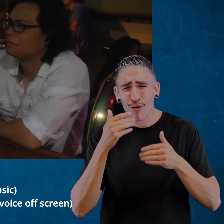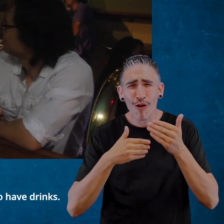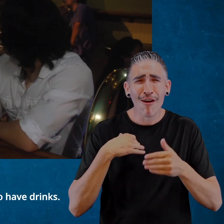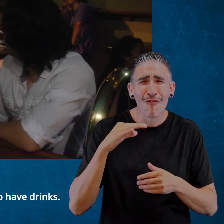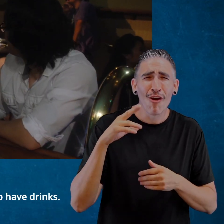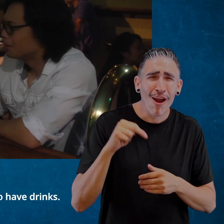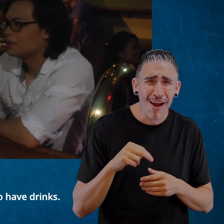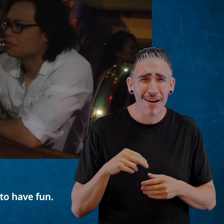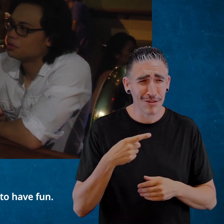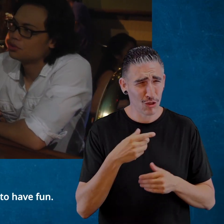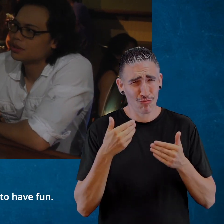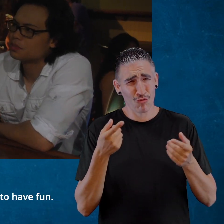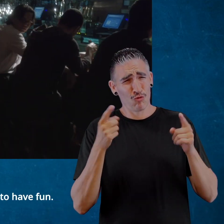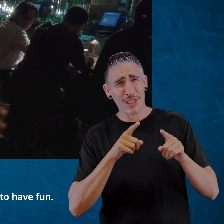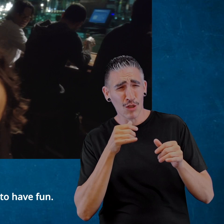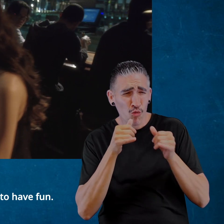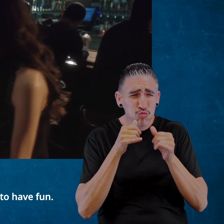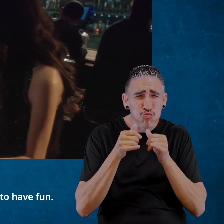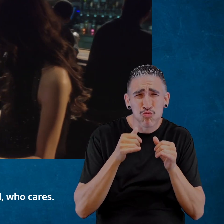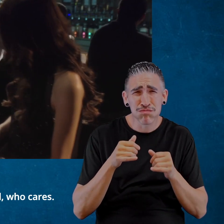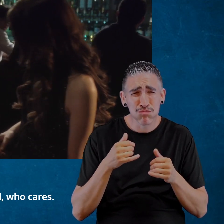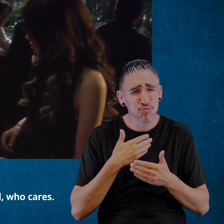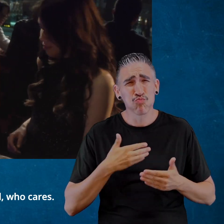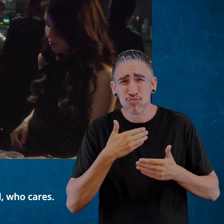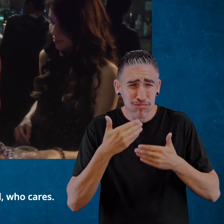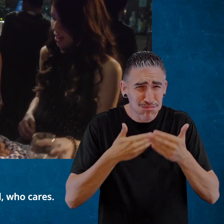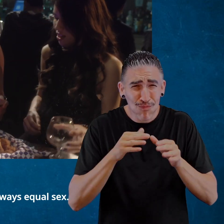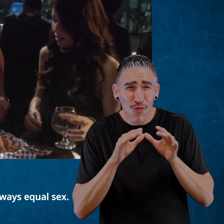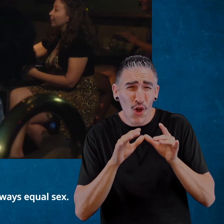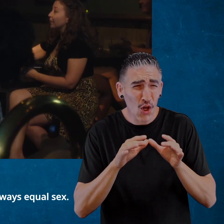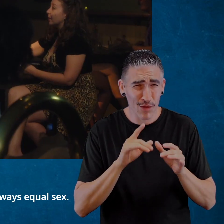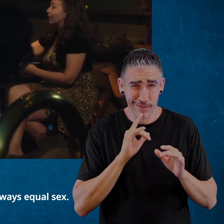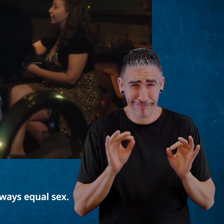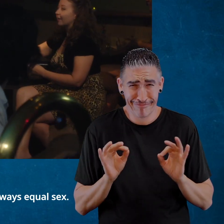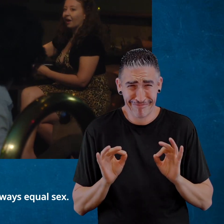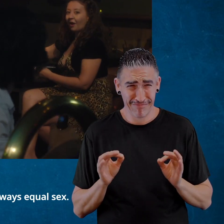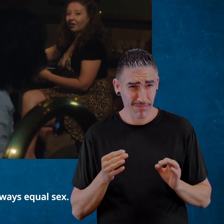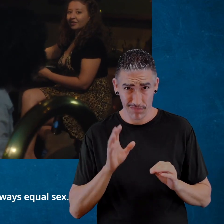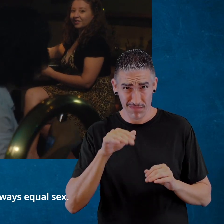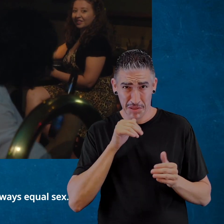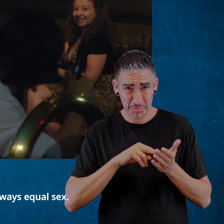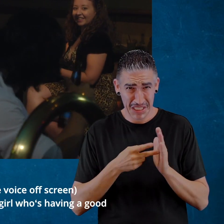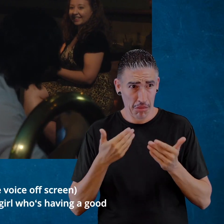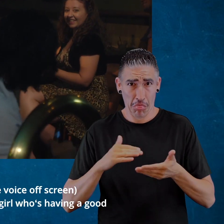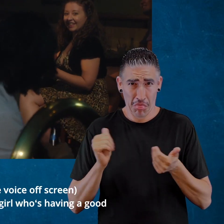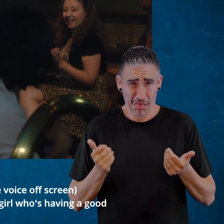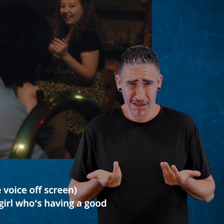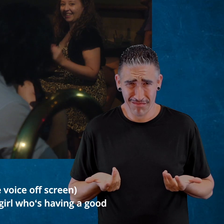She agreed to have drinks. She agreed to have fun. If she flirted, who cares? That doesn't always equal sex.